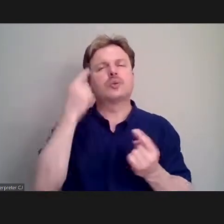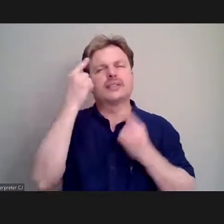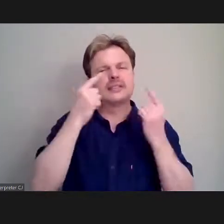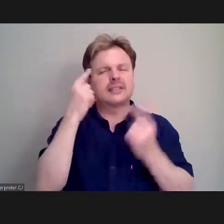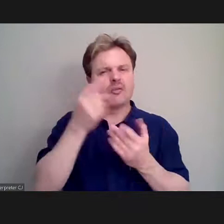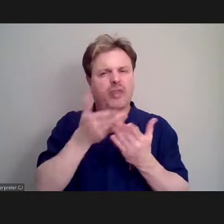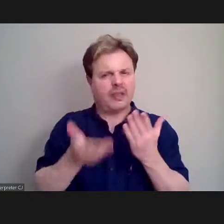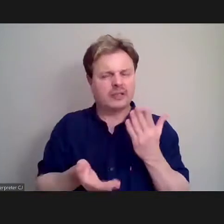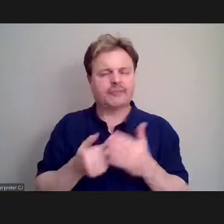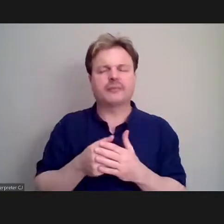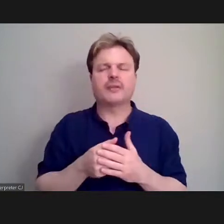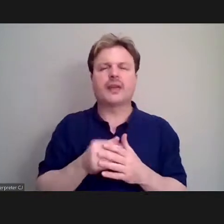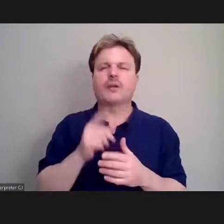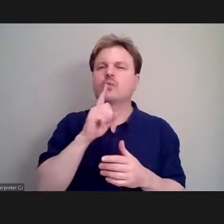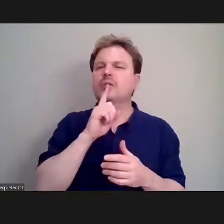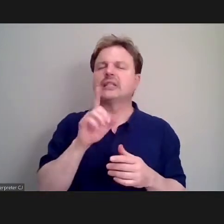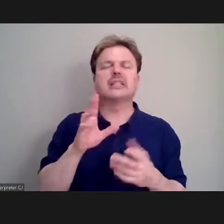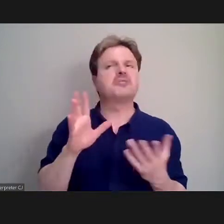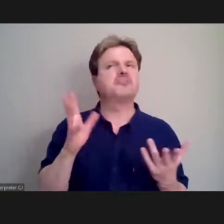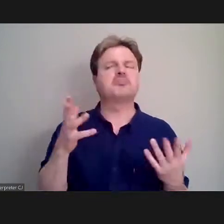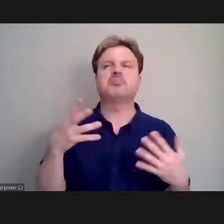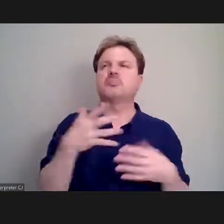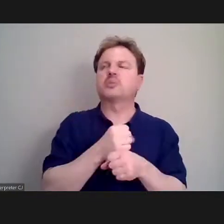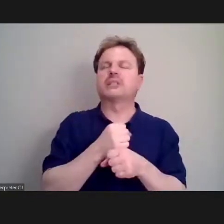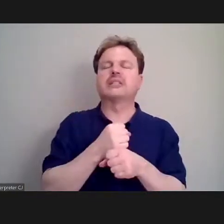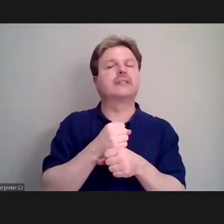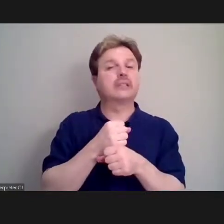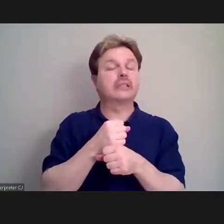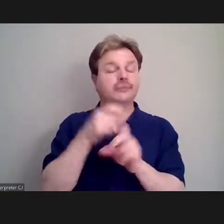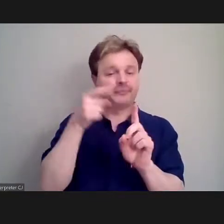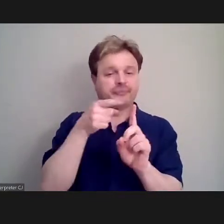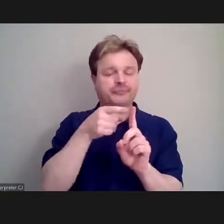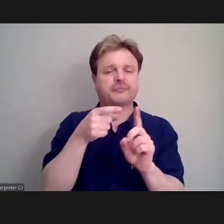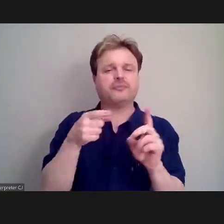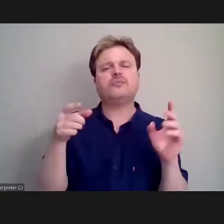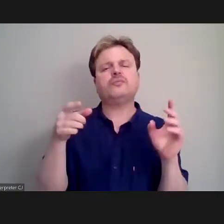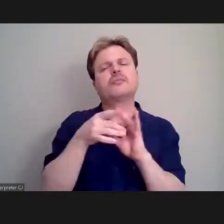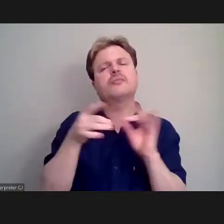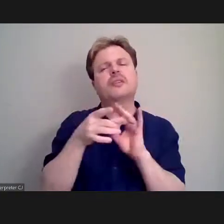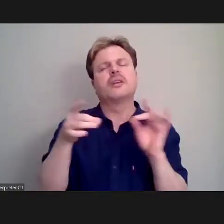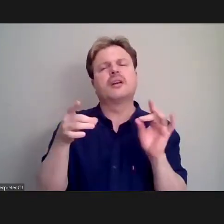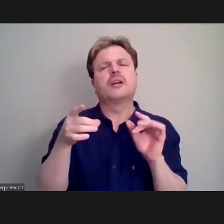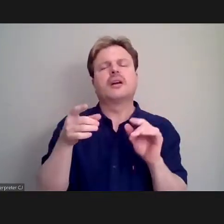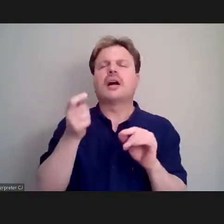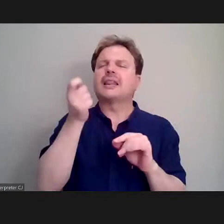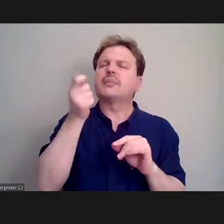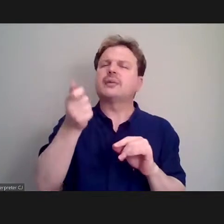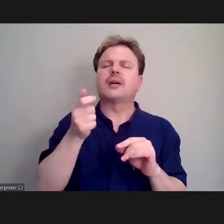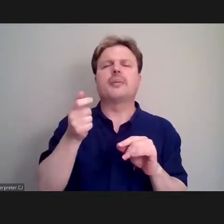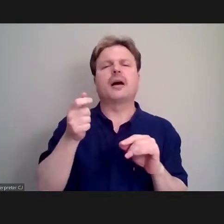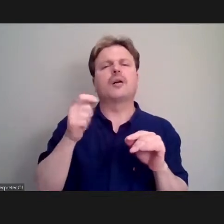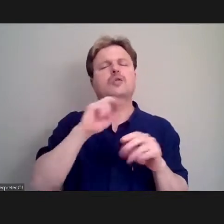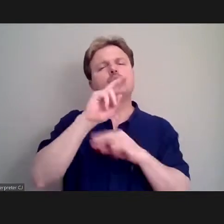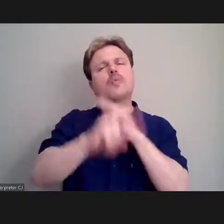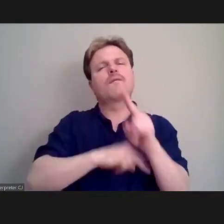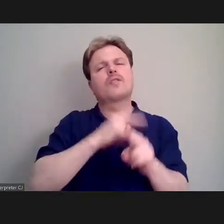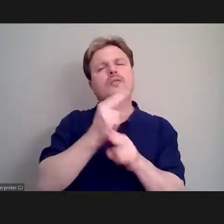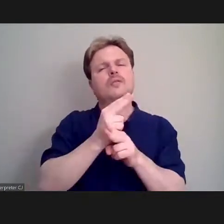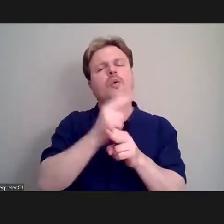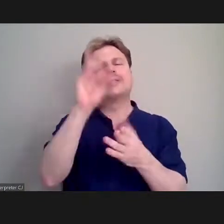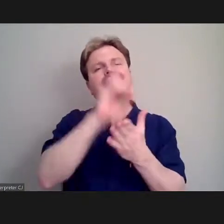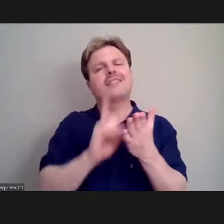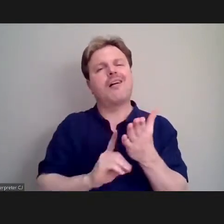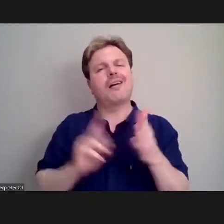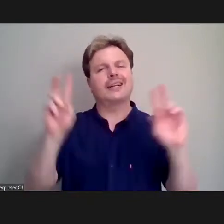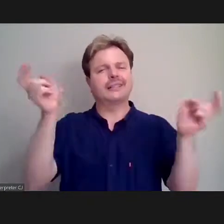then really briefly touch on a little bit about universal design and